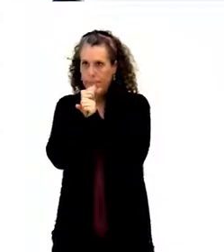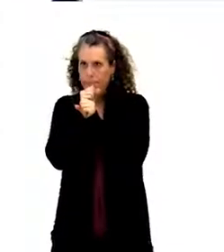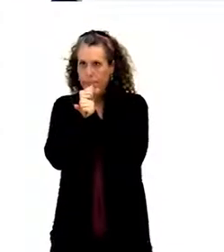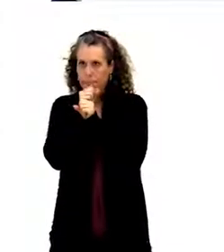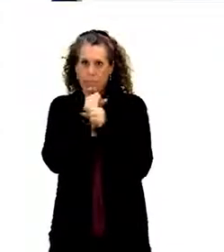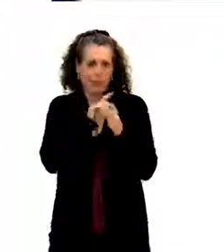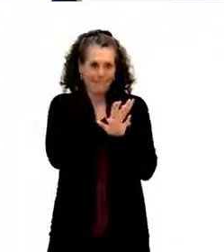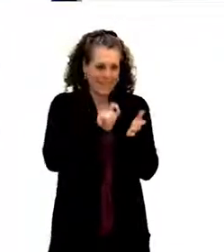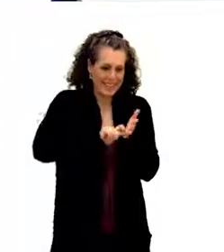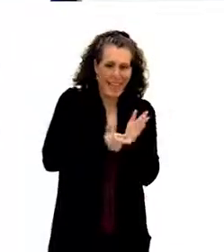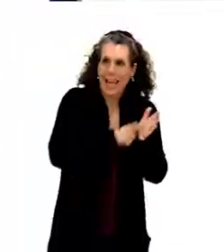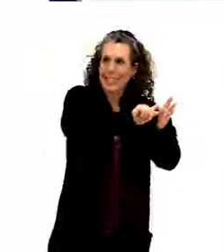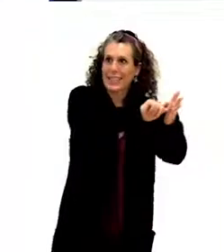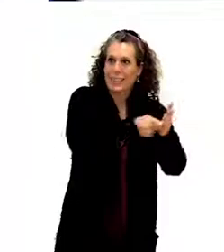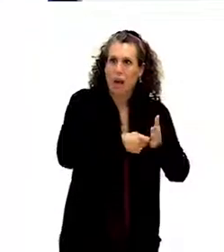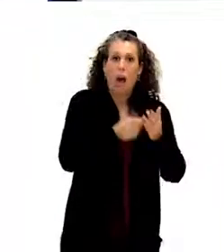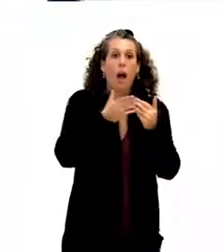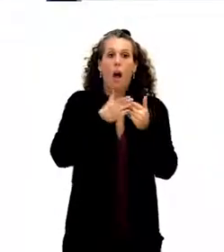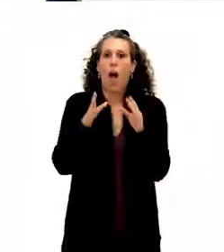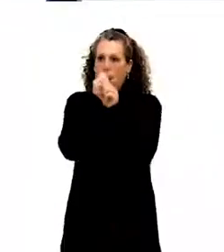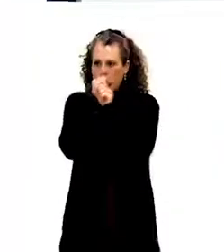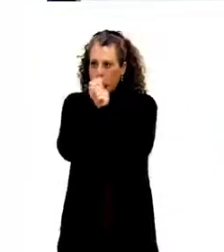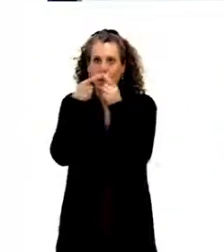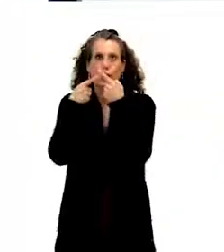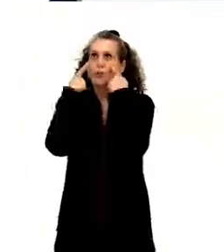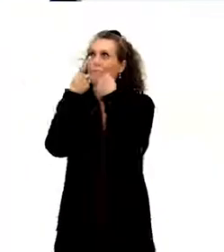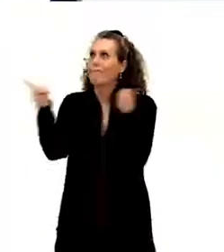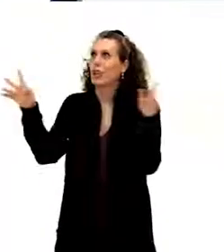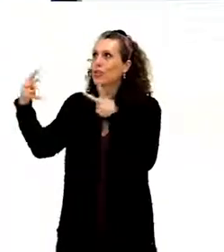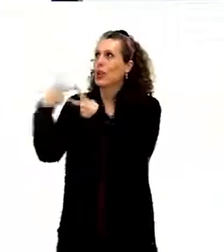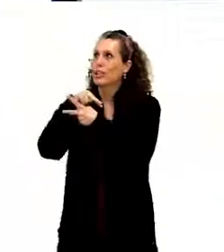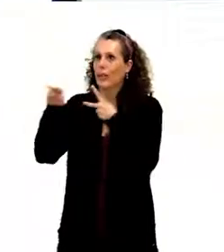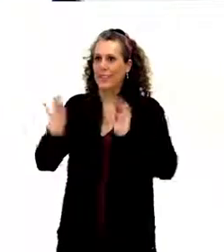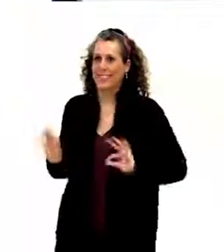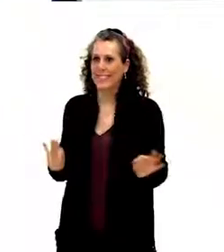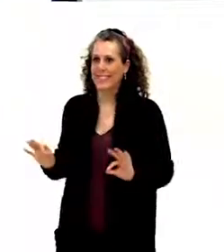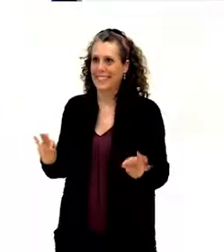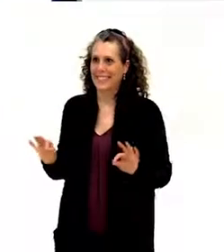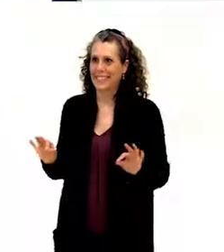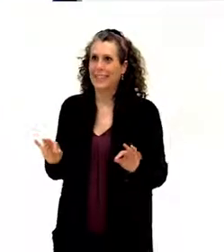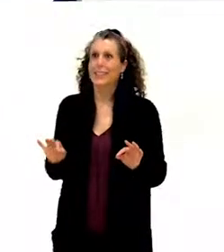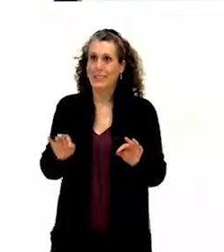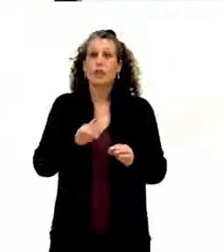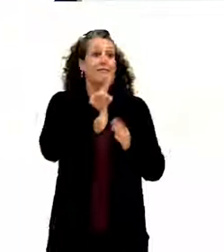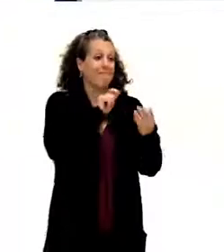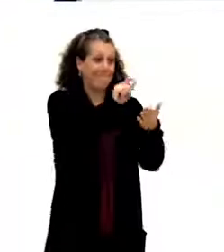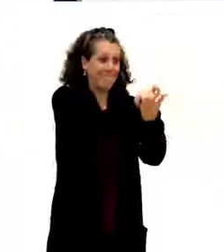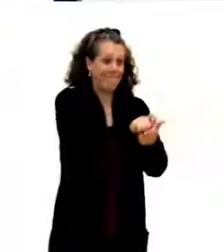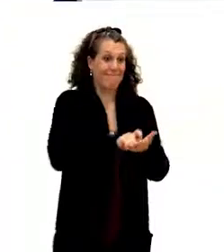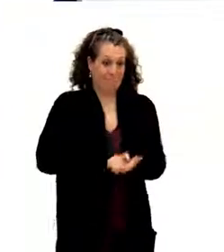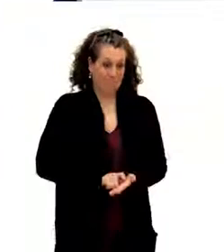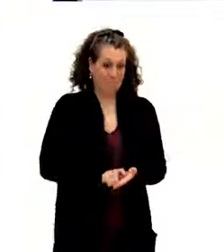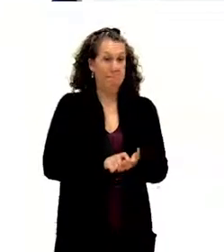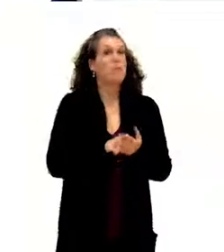is signed. What does it mean? Legally, it means that you can expect